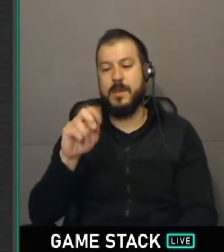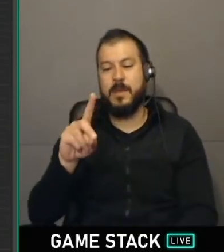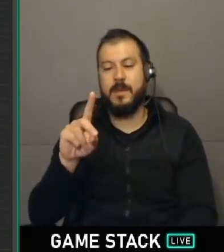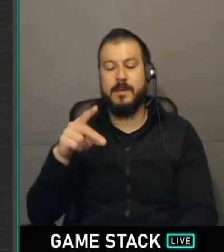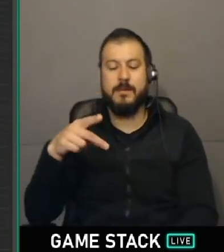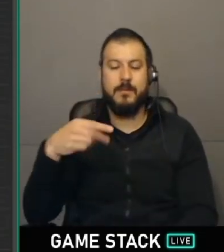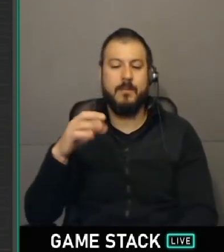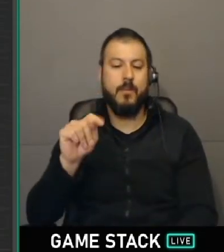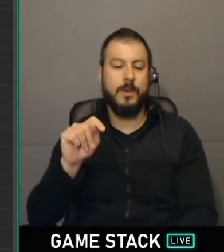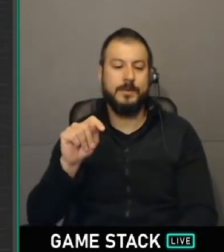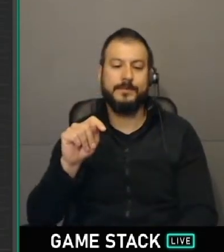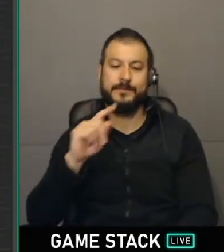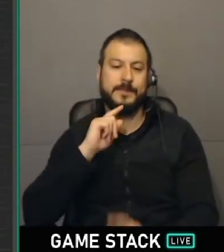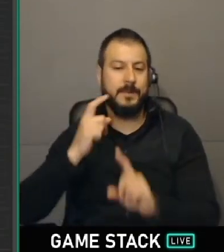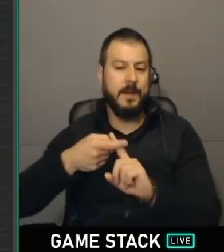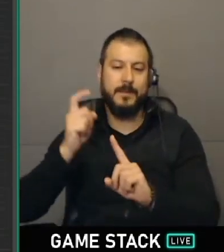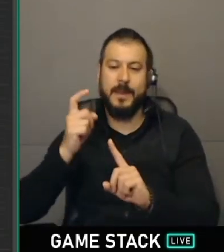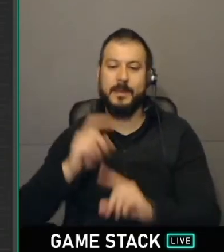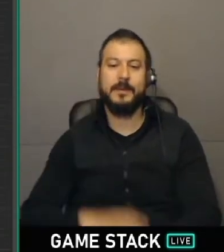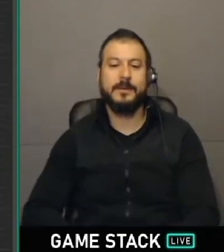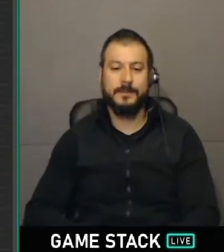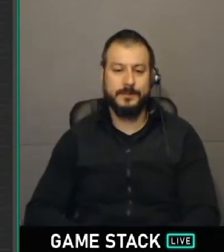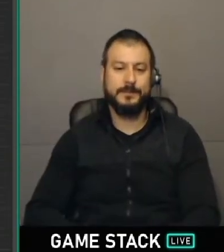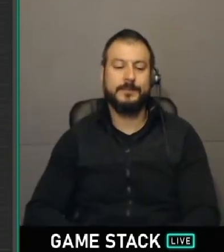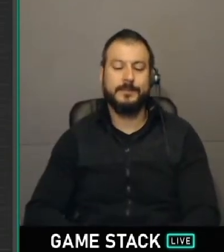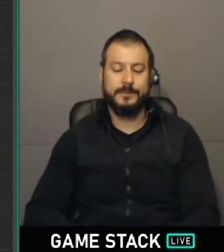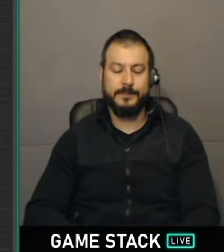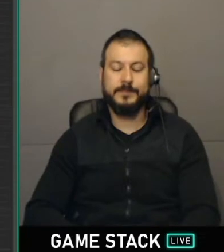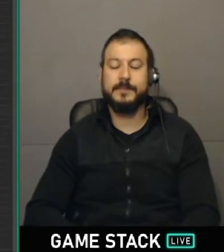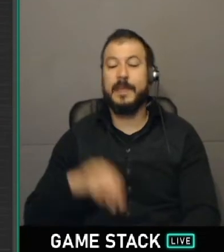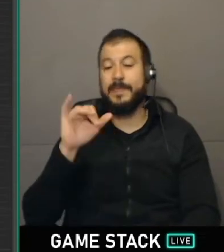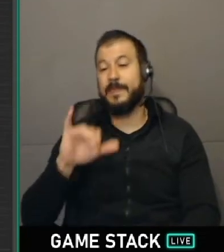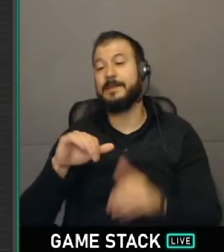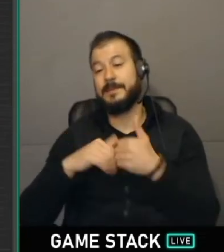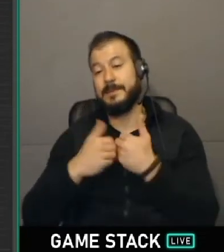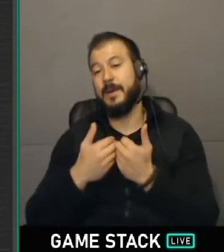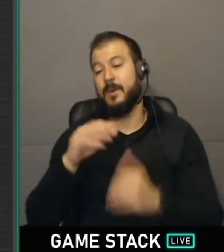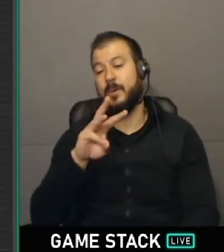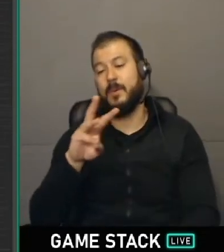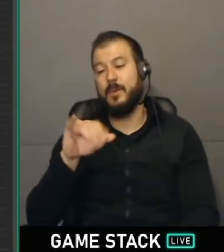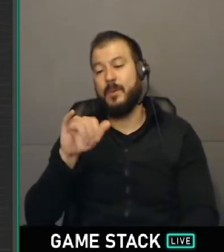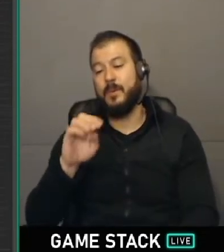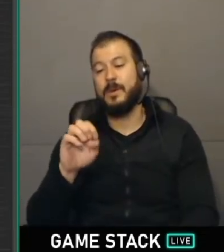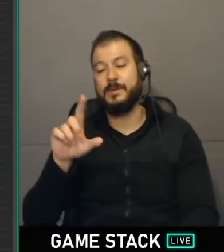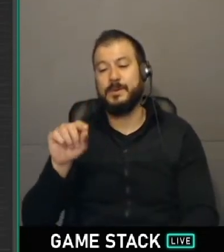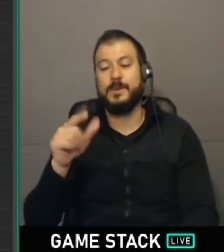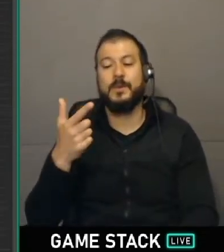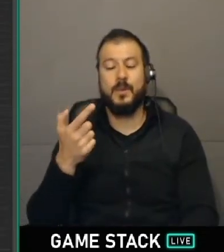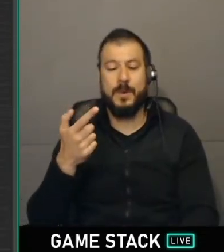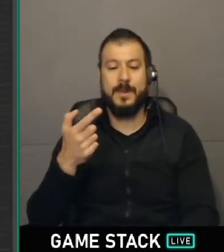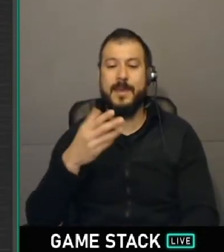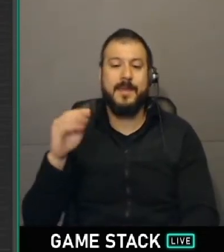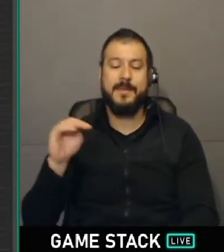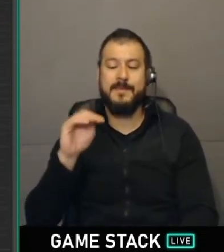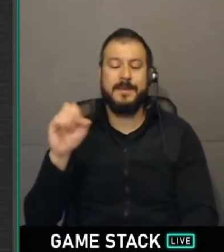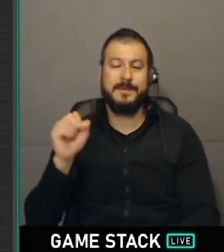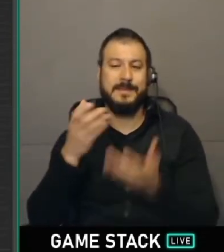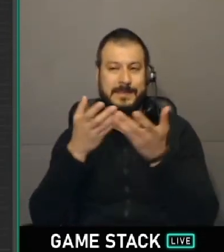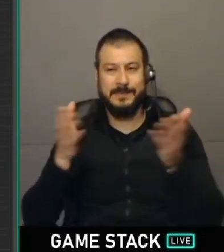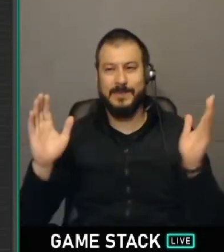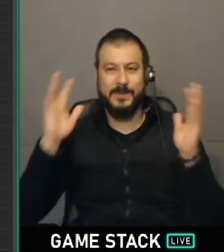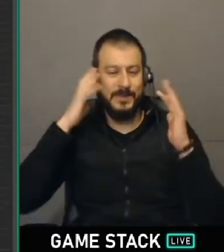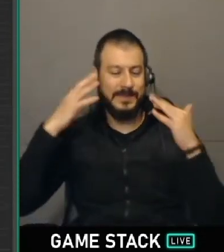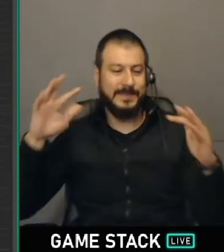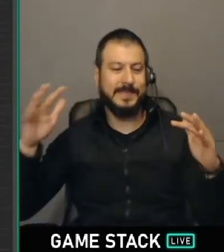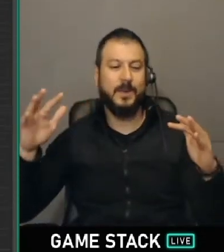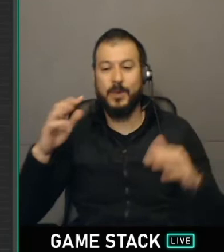basically automatic. And that's how WISE 2021 and Microsoft Spatial Sound platform